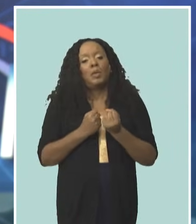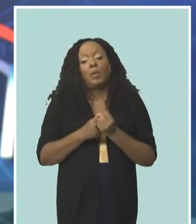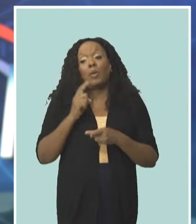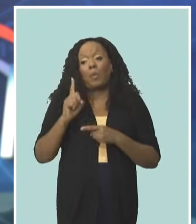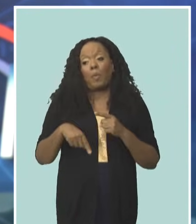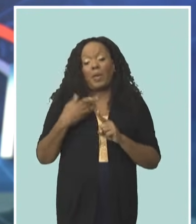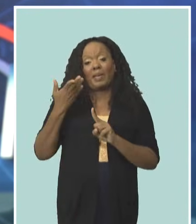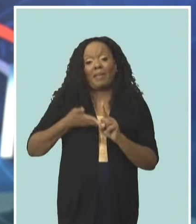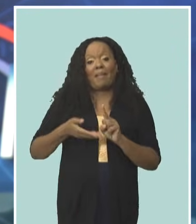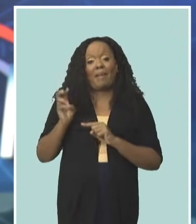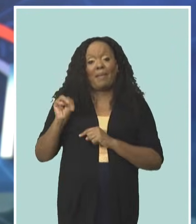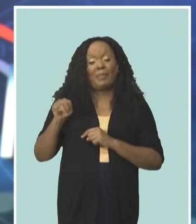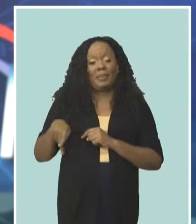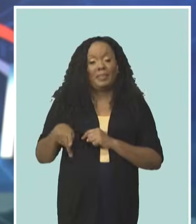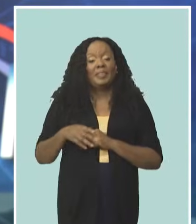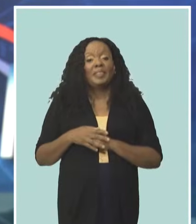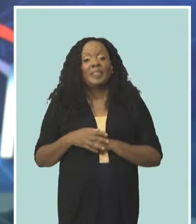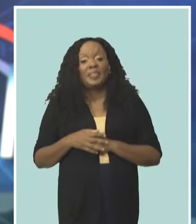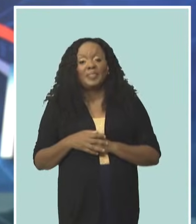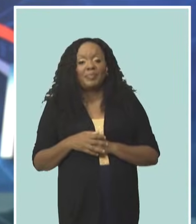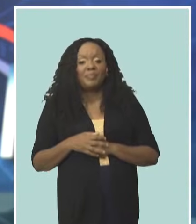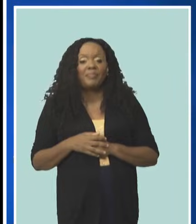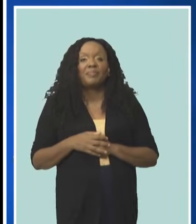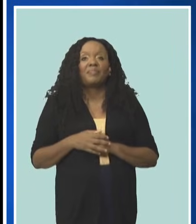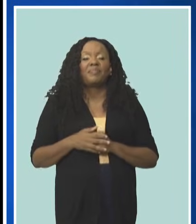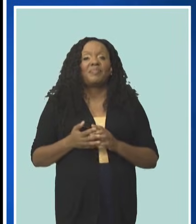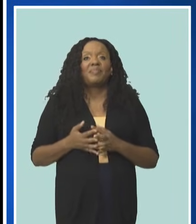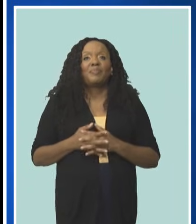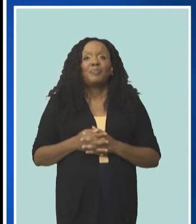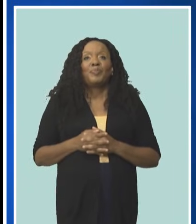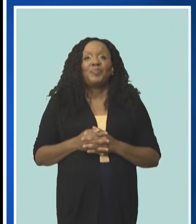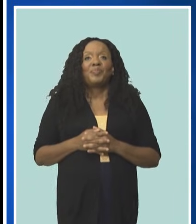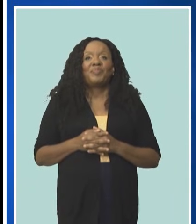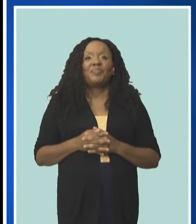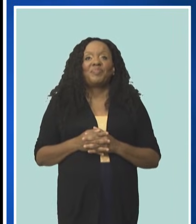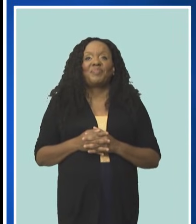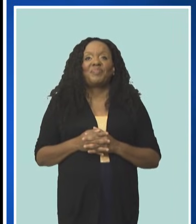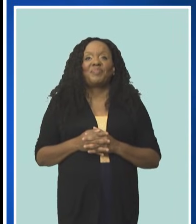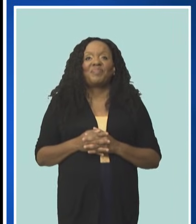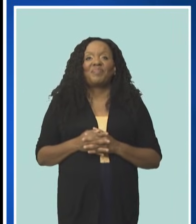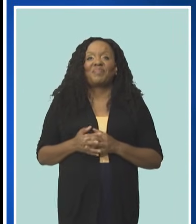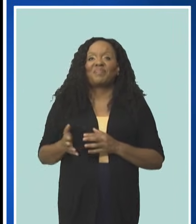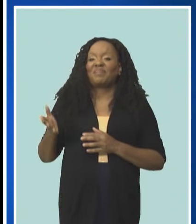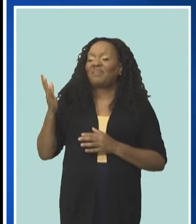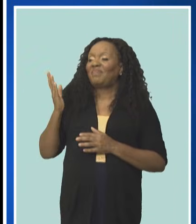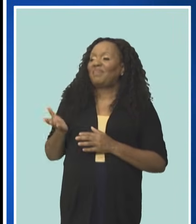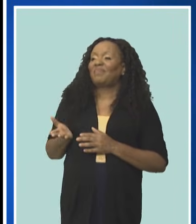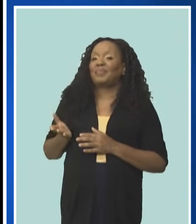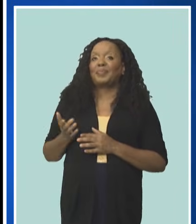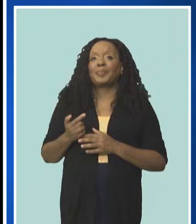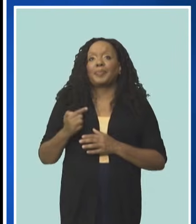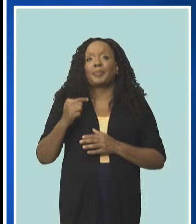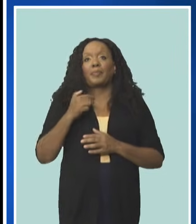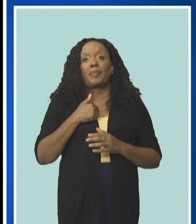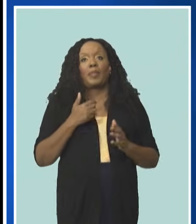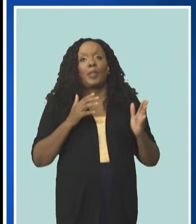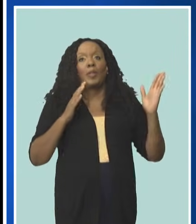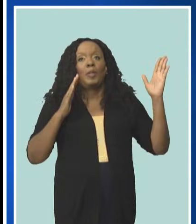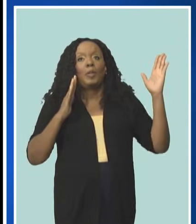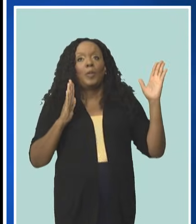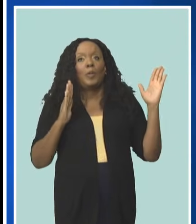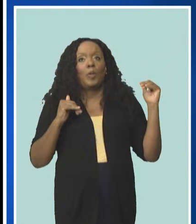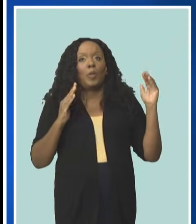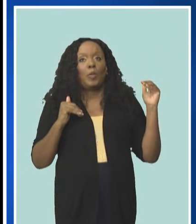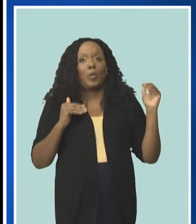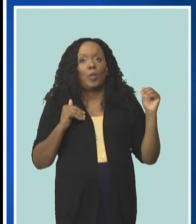tenure as their MP. I hope sincerely that you have no regrets having had